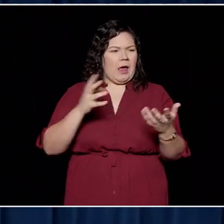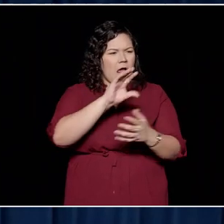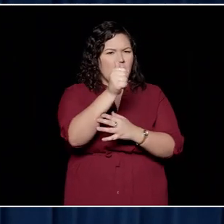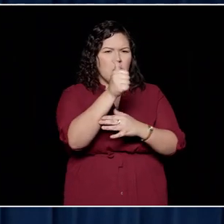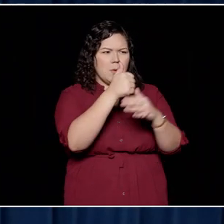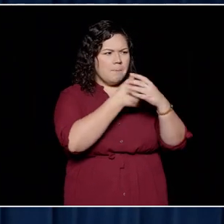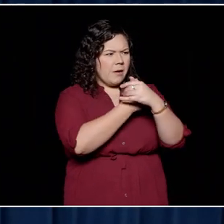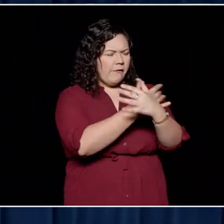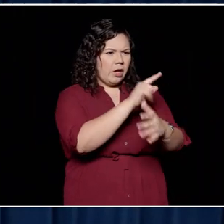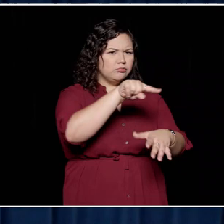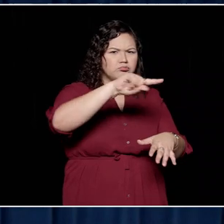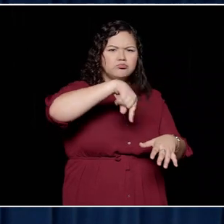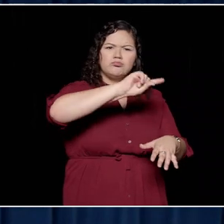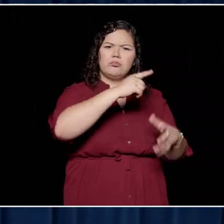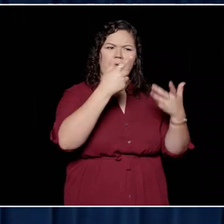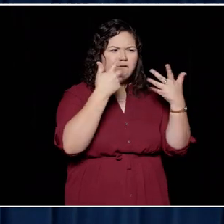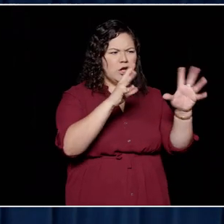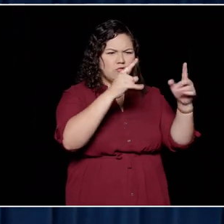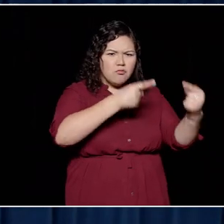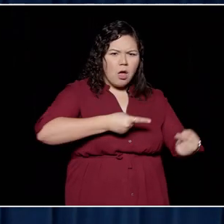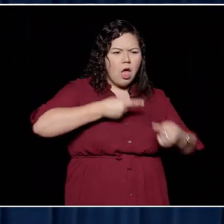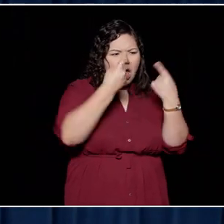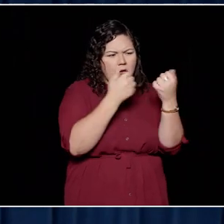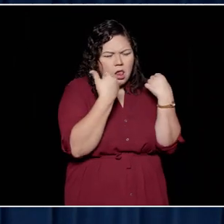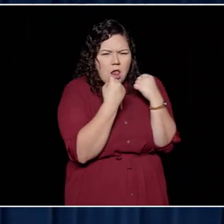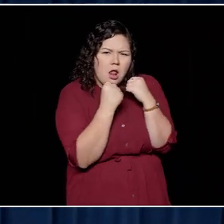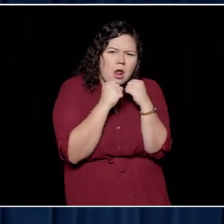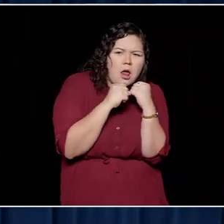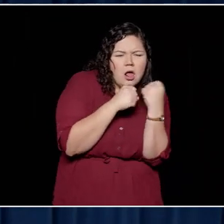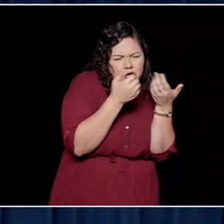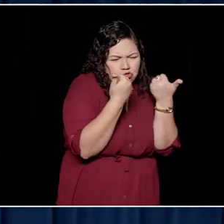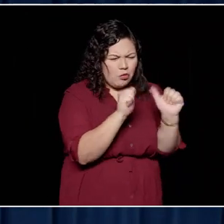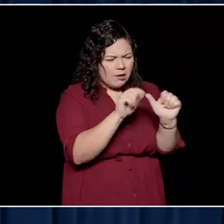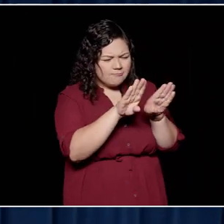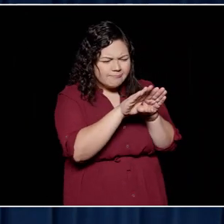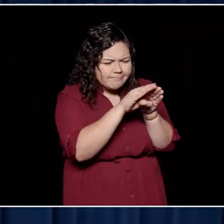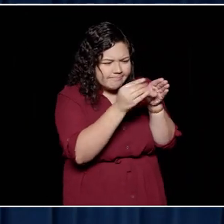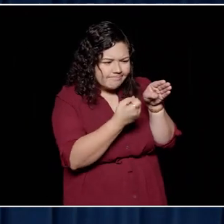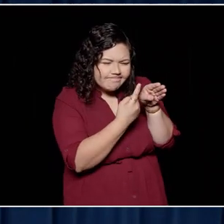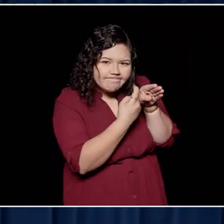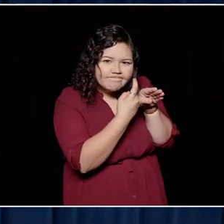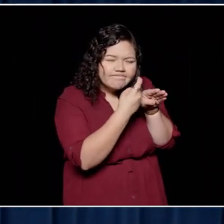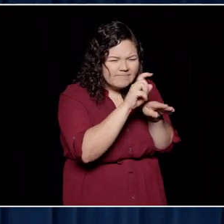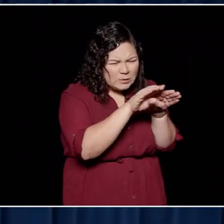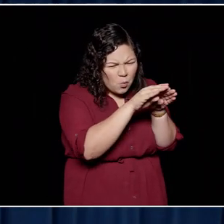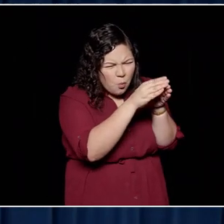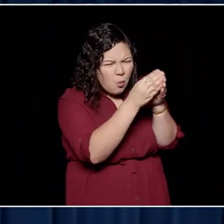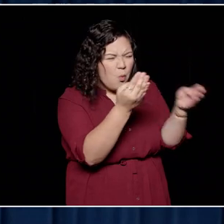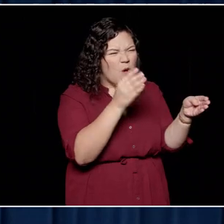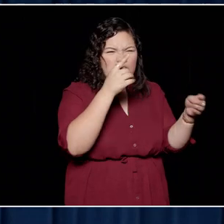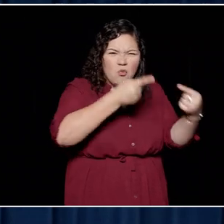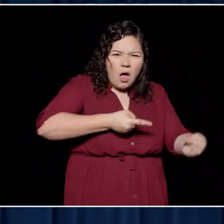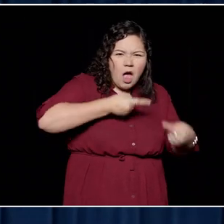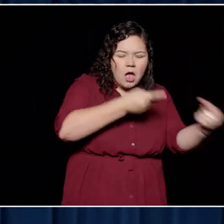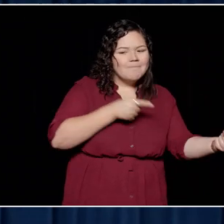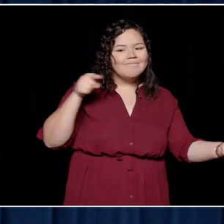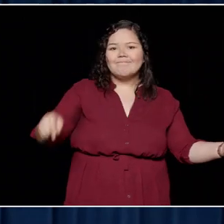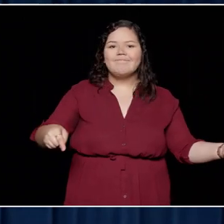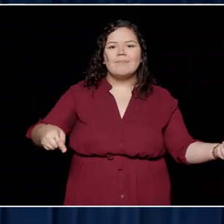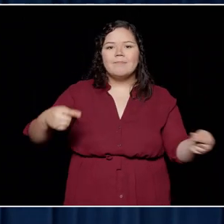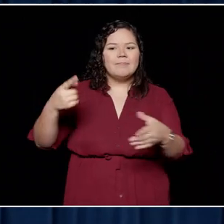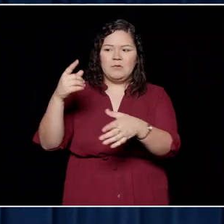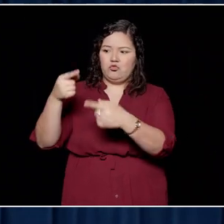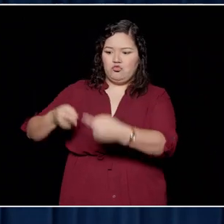other butterflies that struggle through that little hole in the cocoon, this caterpillar never